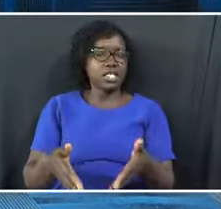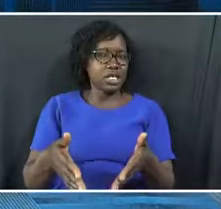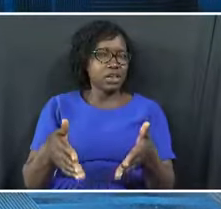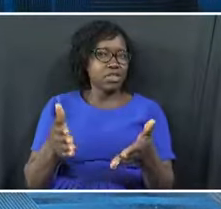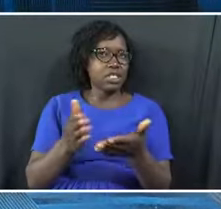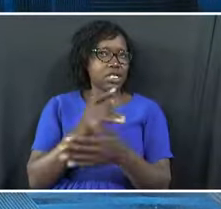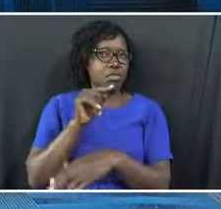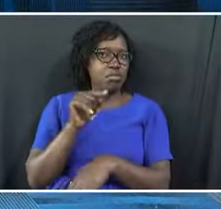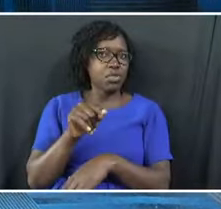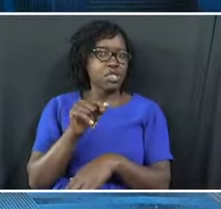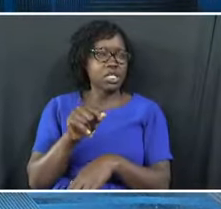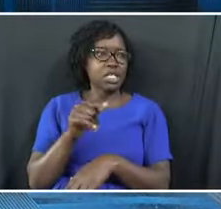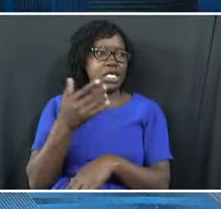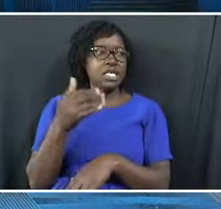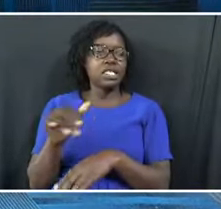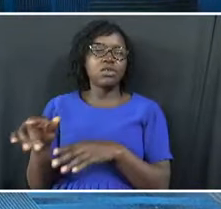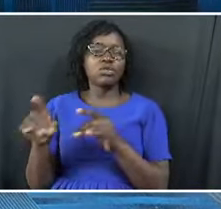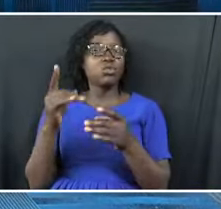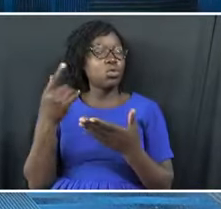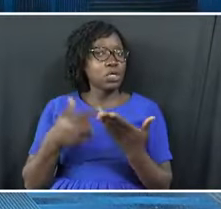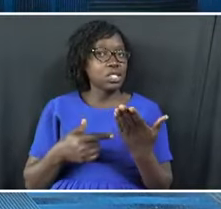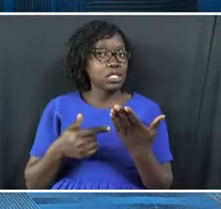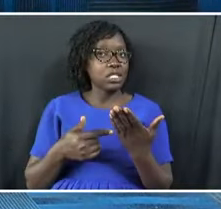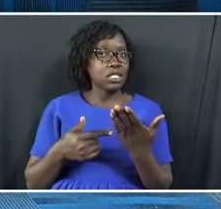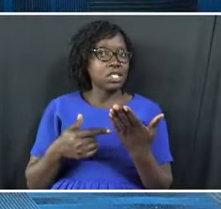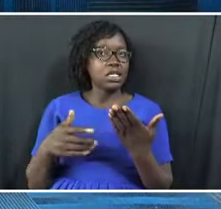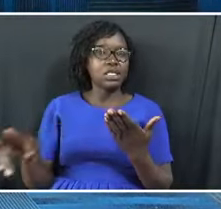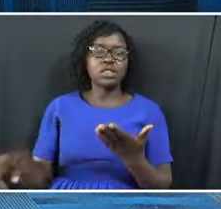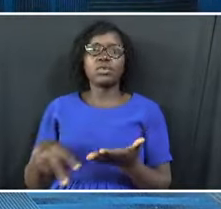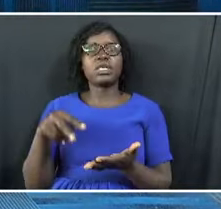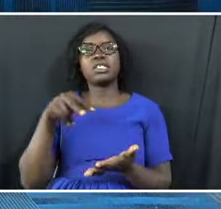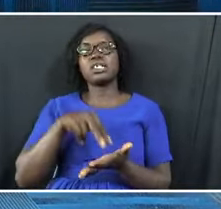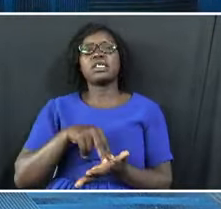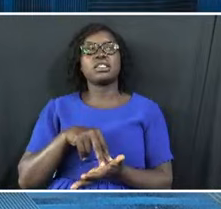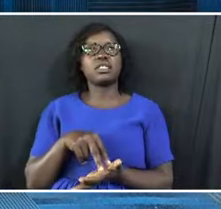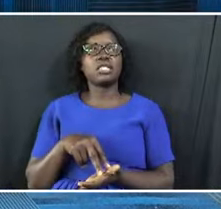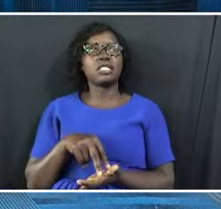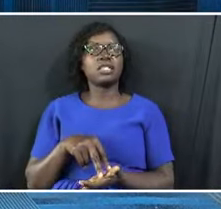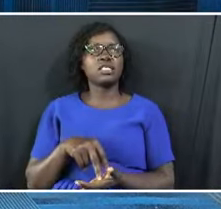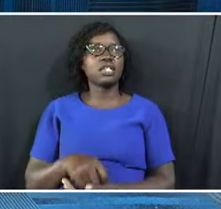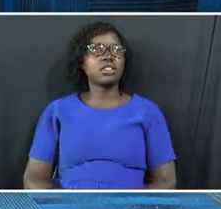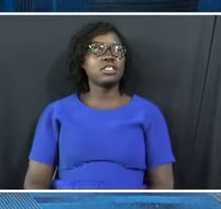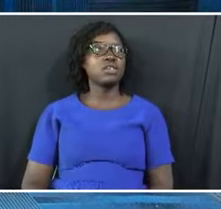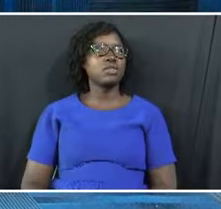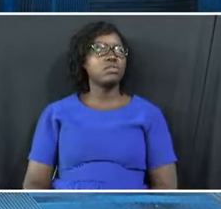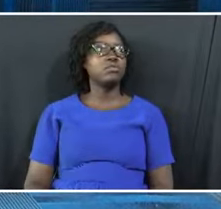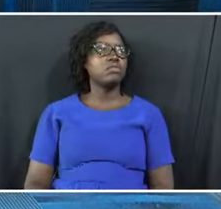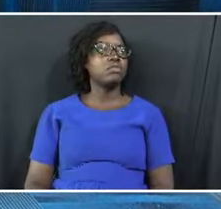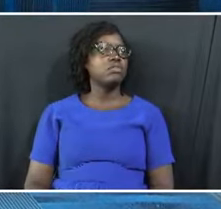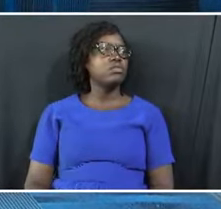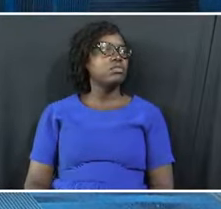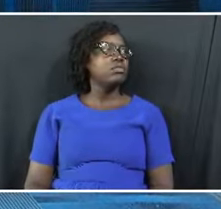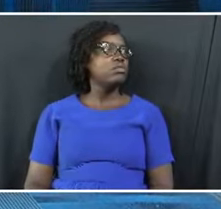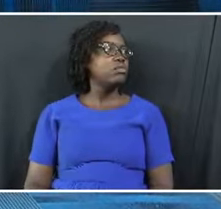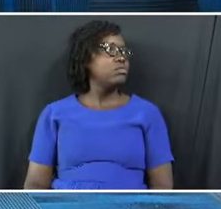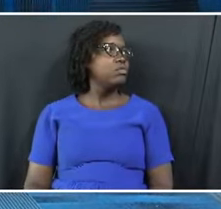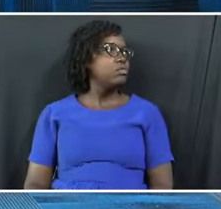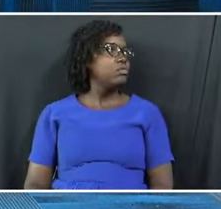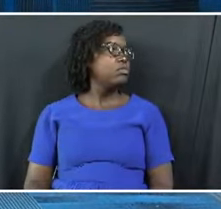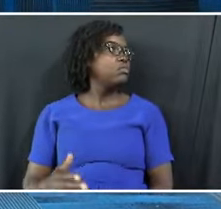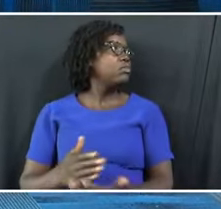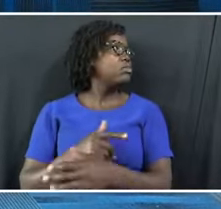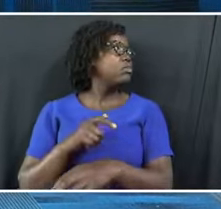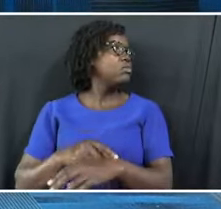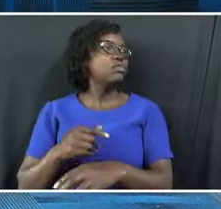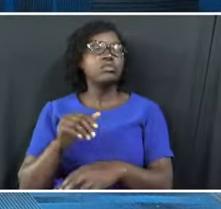some point, they will do what? They will do what, friends? You know, sometimes it is good to